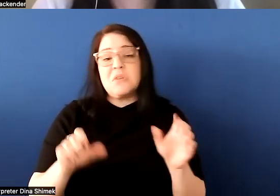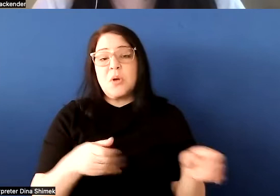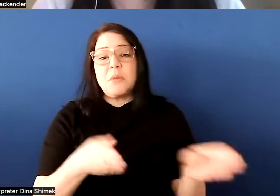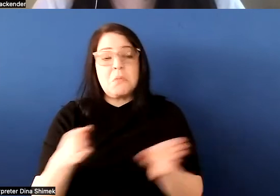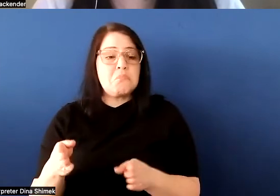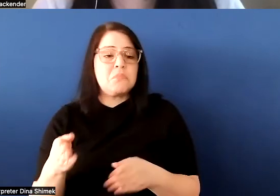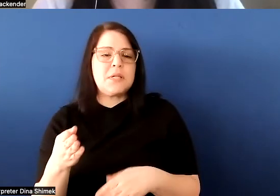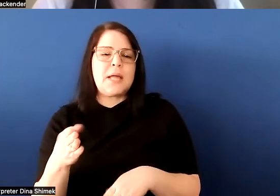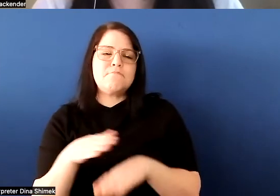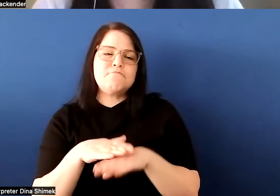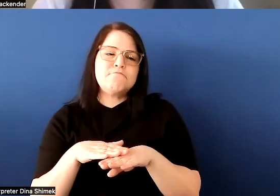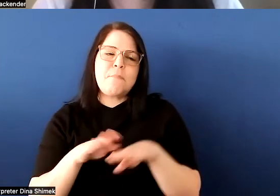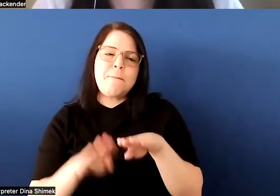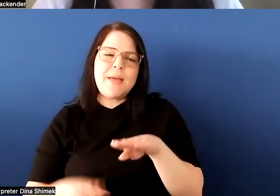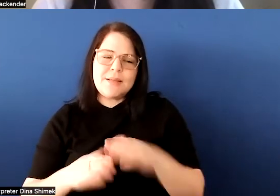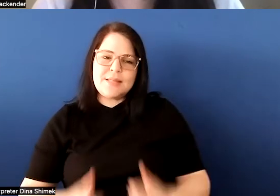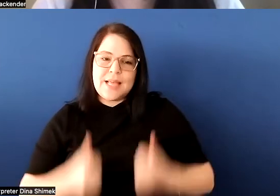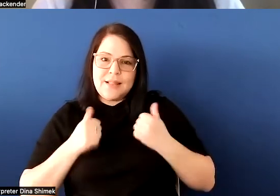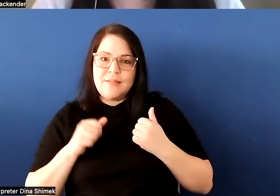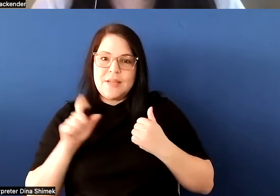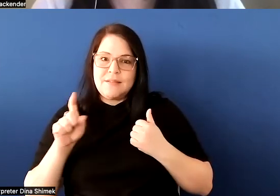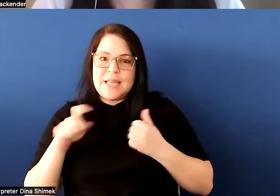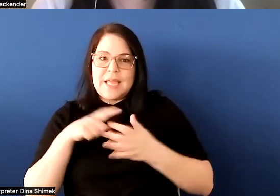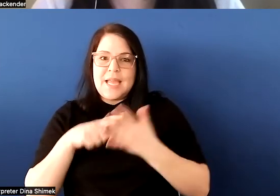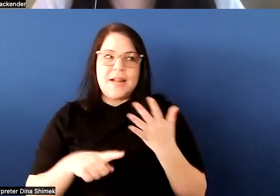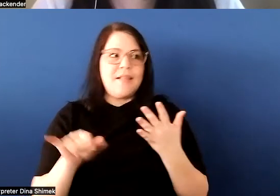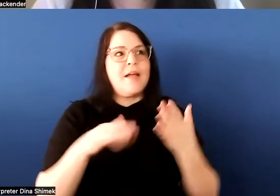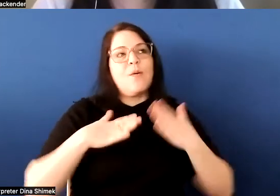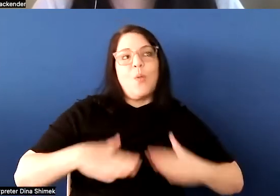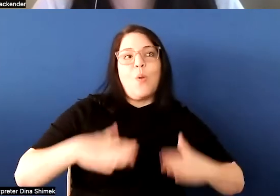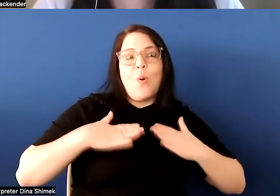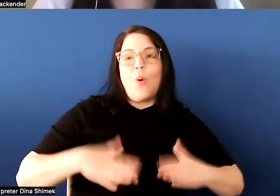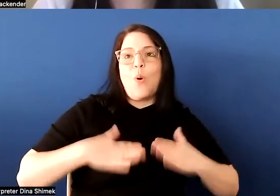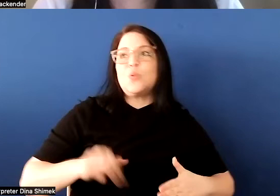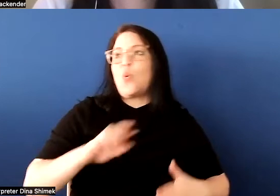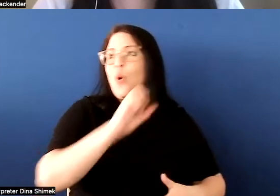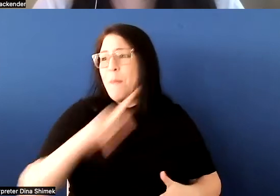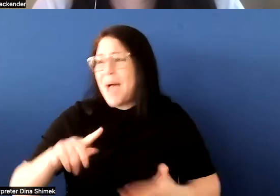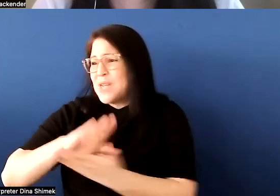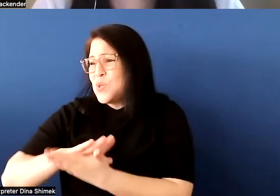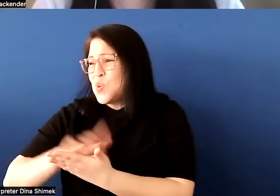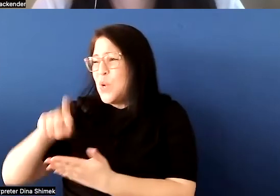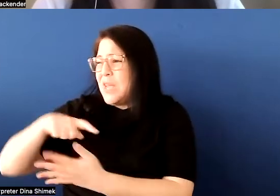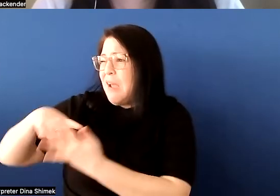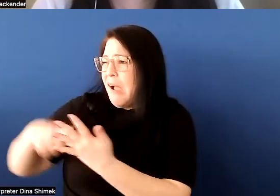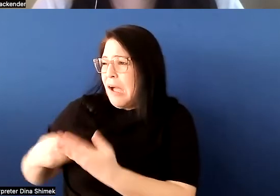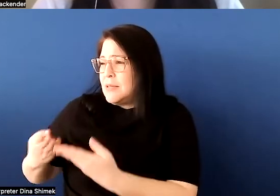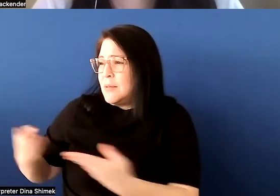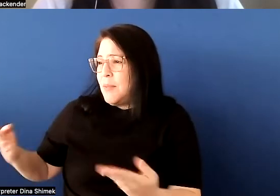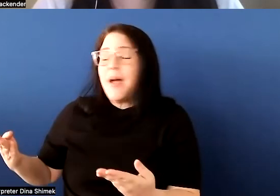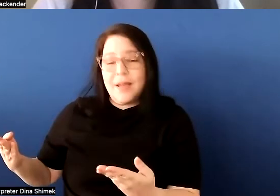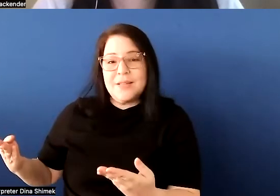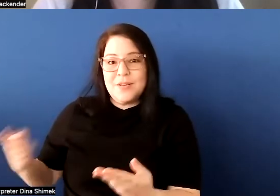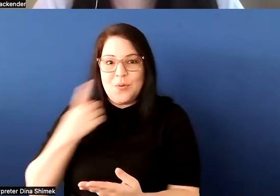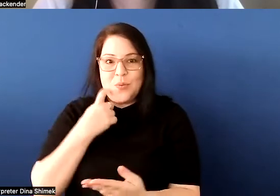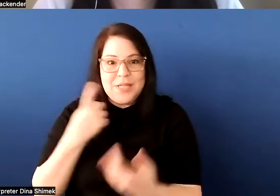think is pretty unique, right? So if you think of clothes shopping, back to school shopping that, a few of us with children went through a